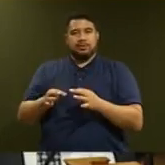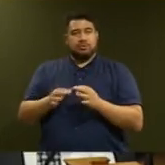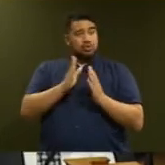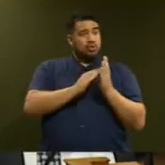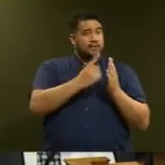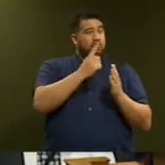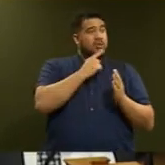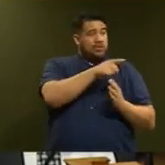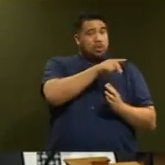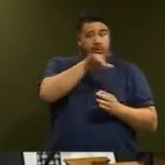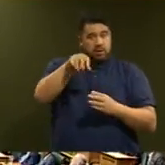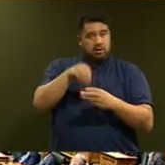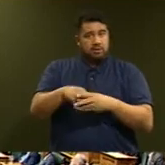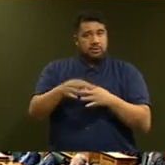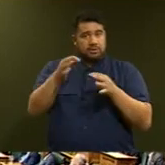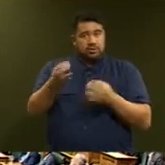Yes.